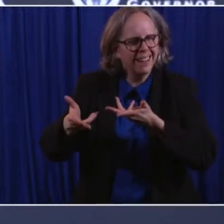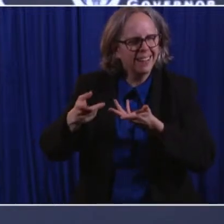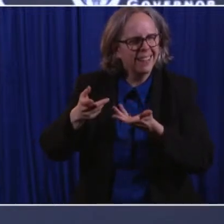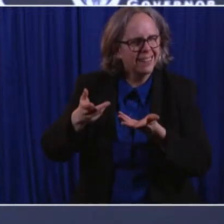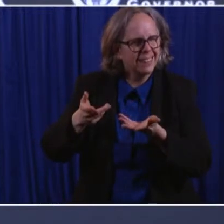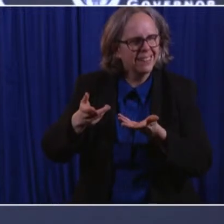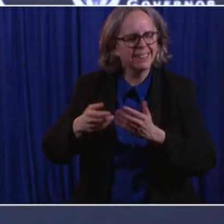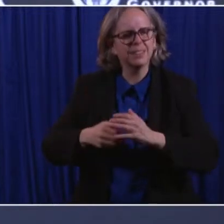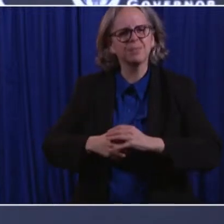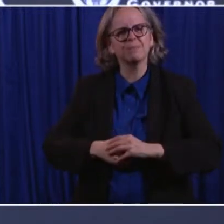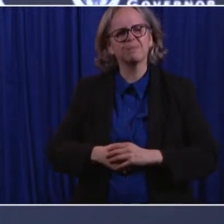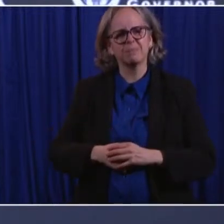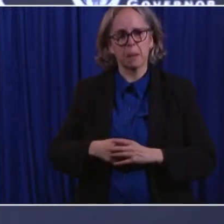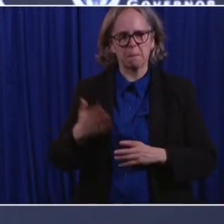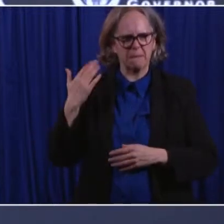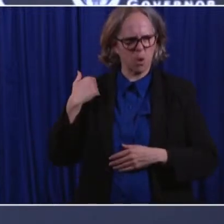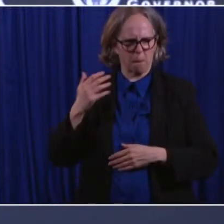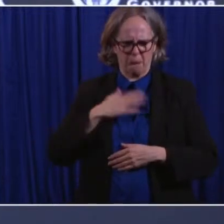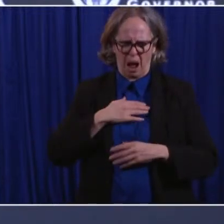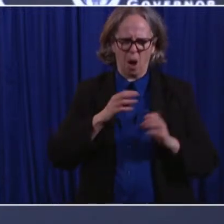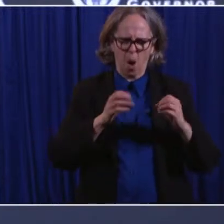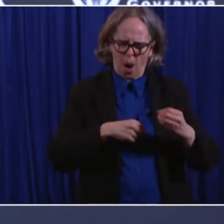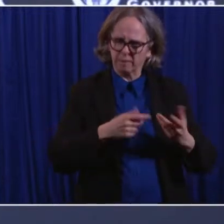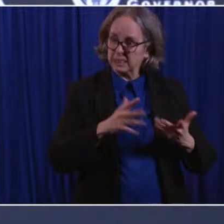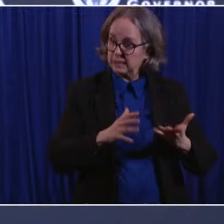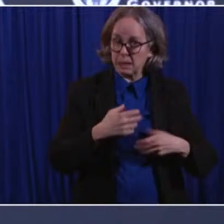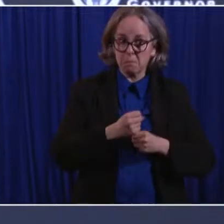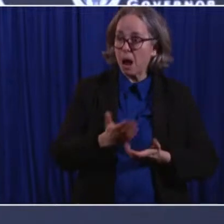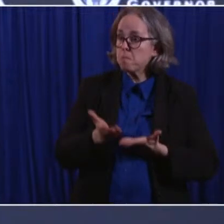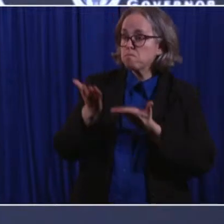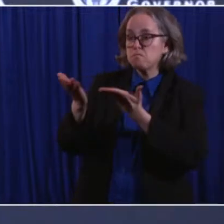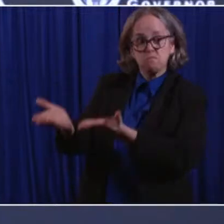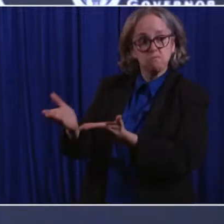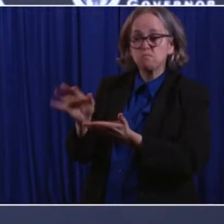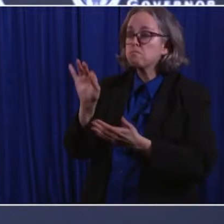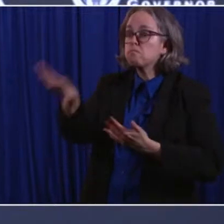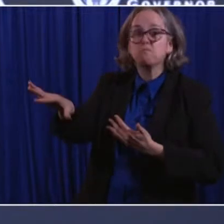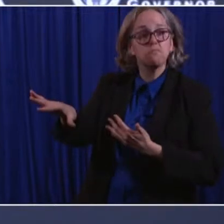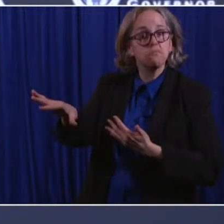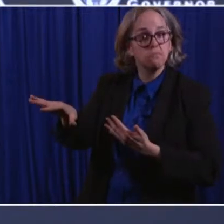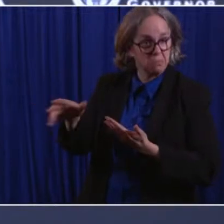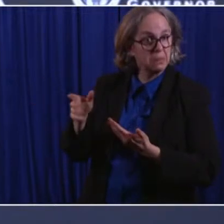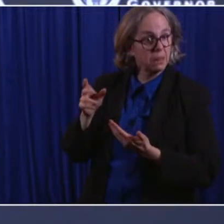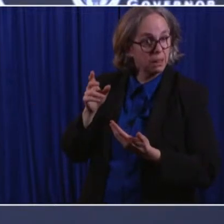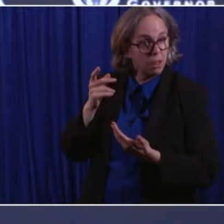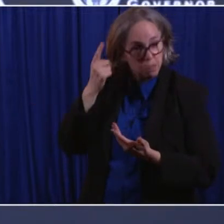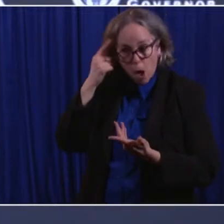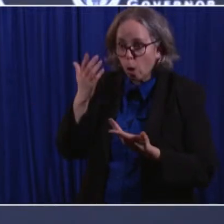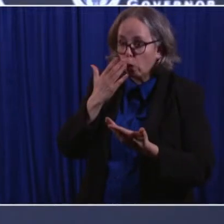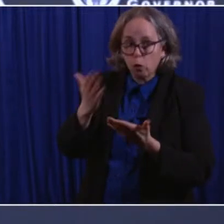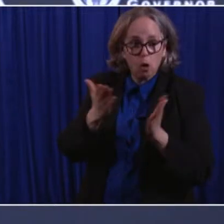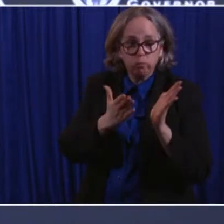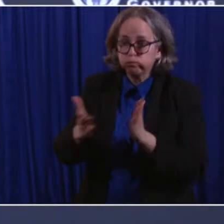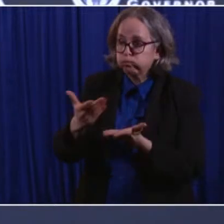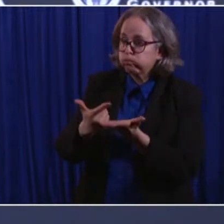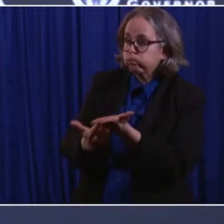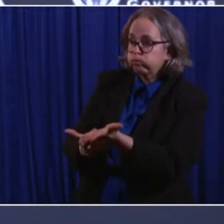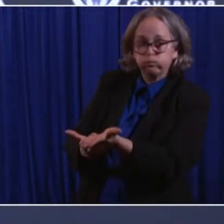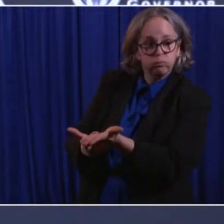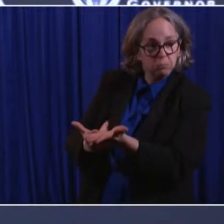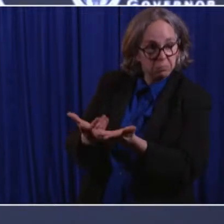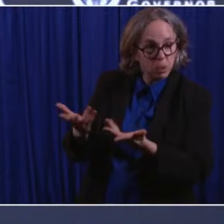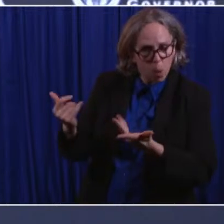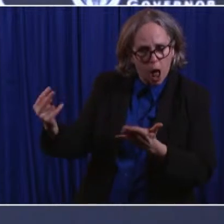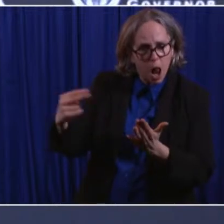a proposal that we think is a proposal and a good proposal, and we would like for them to look at it. But I